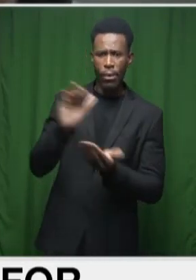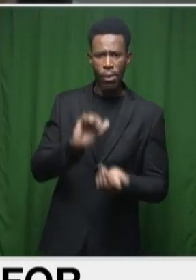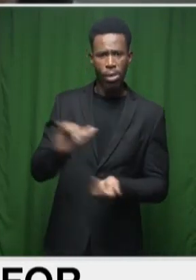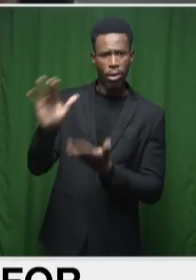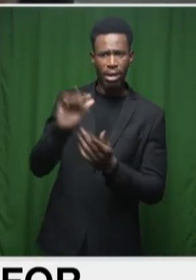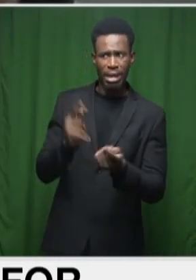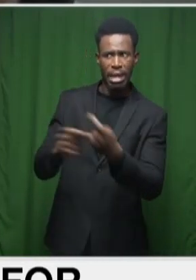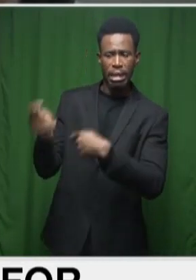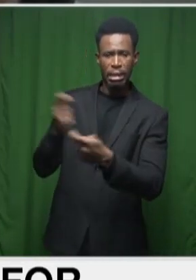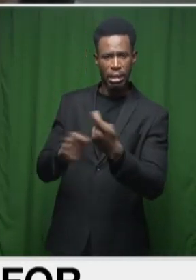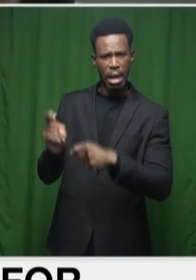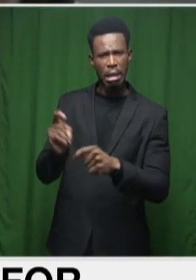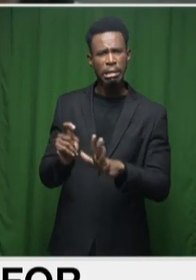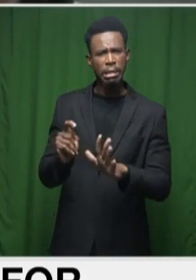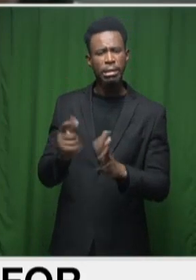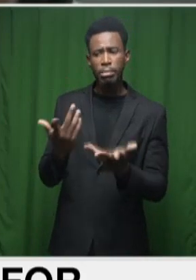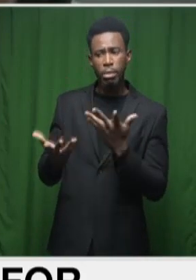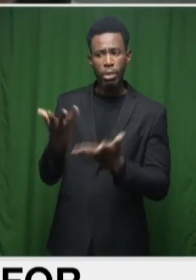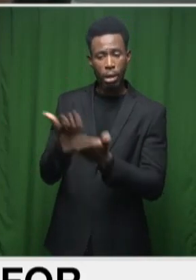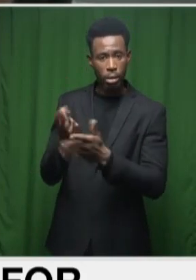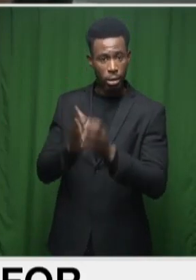carbon intensity?